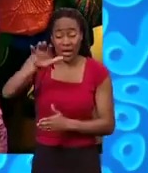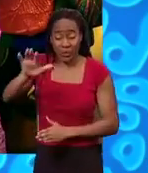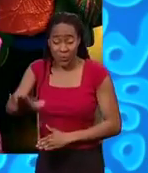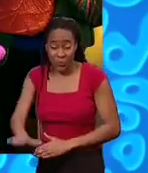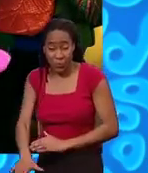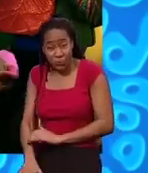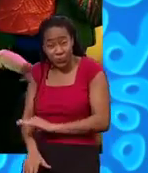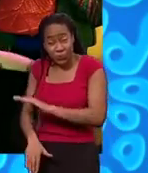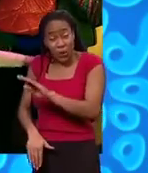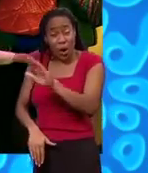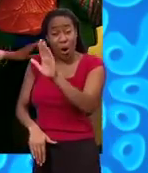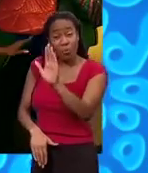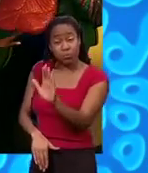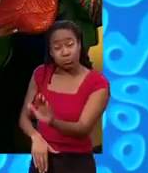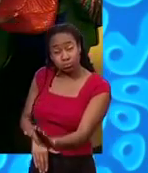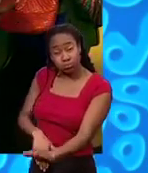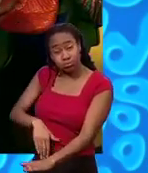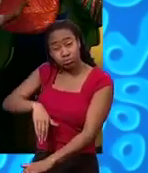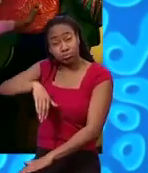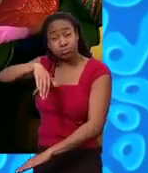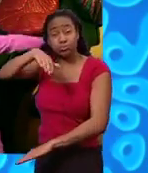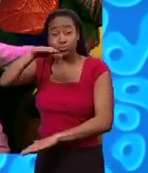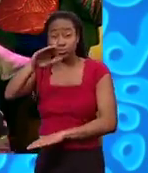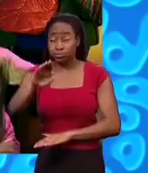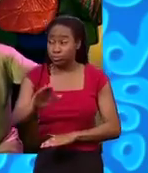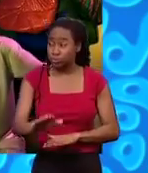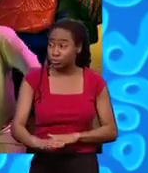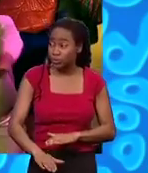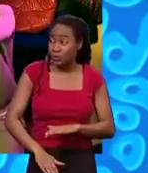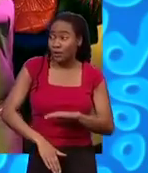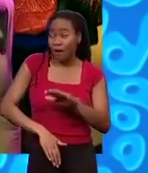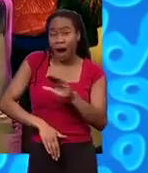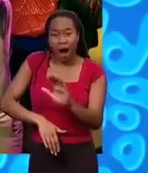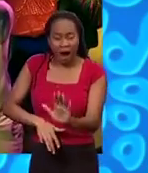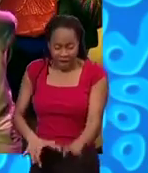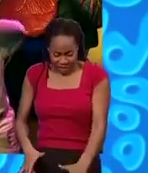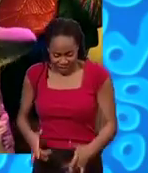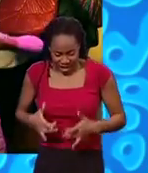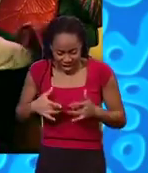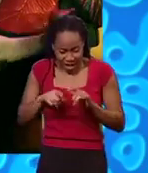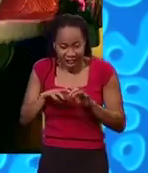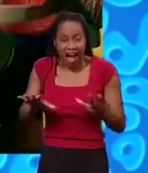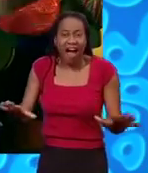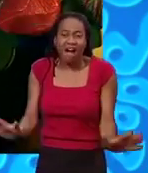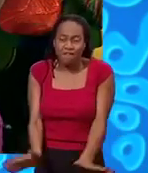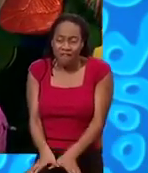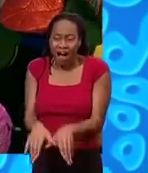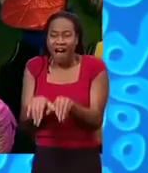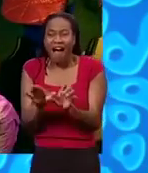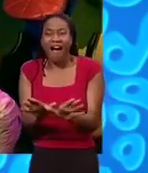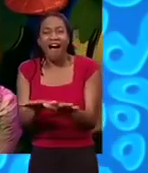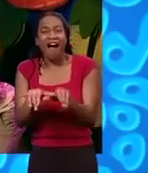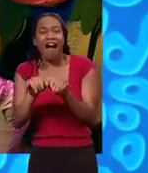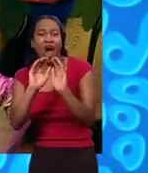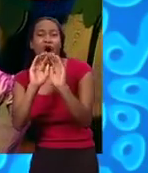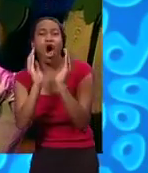Space walking, this is how it feels to fly. The Earth